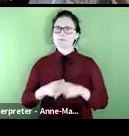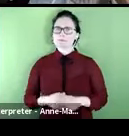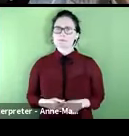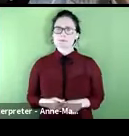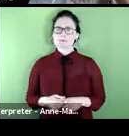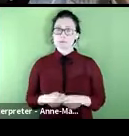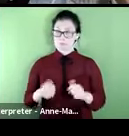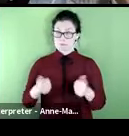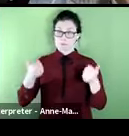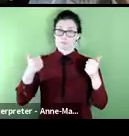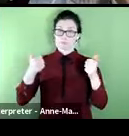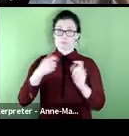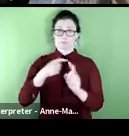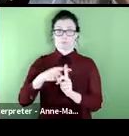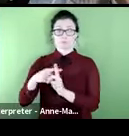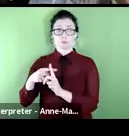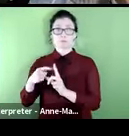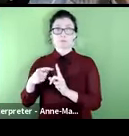good and